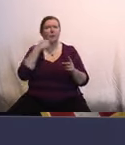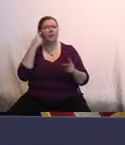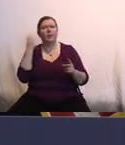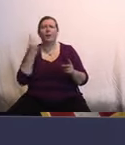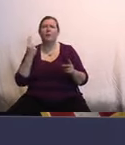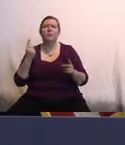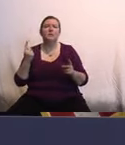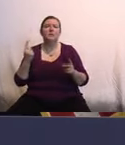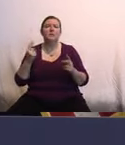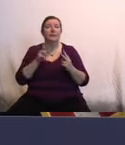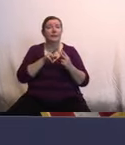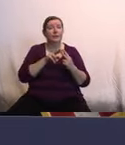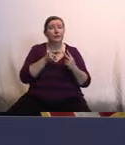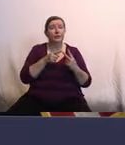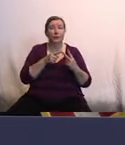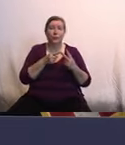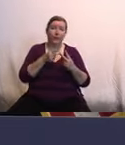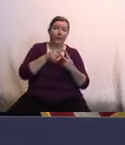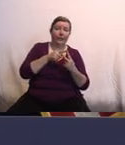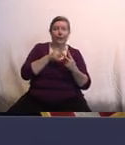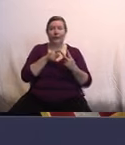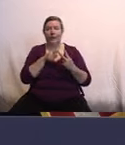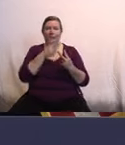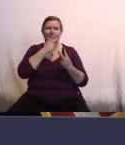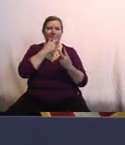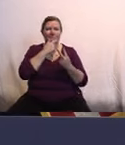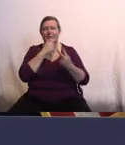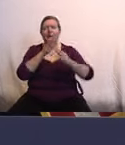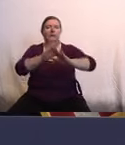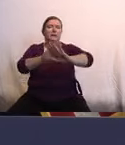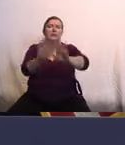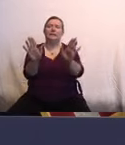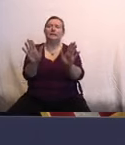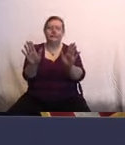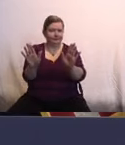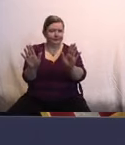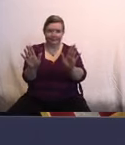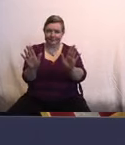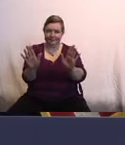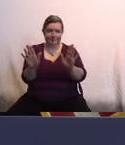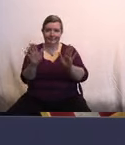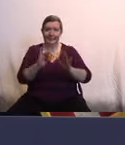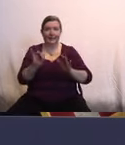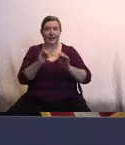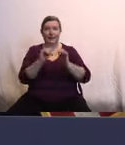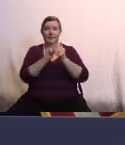Big Ten. It's not either you can be in a big sports